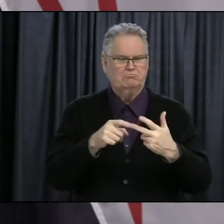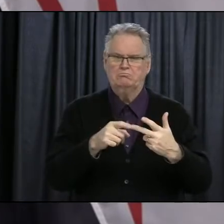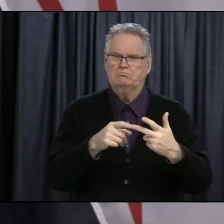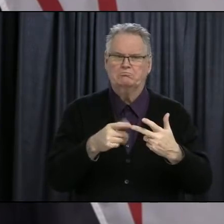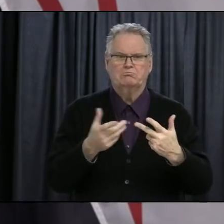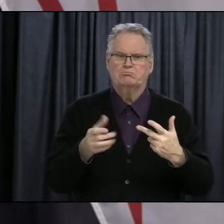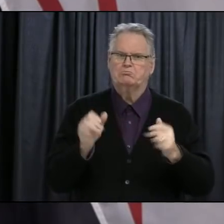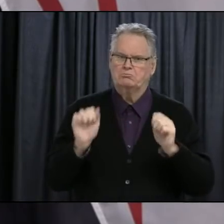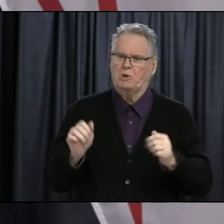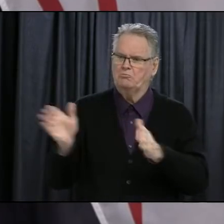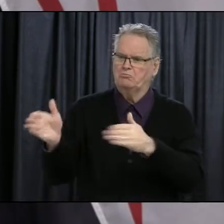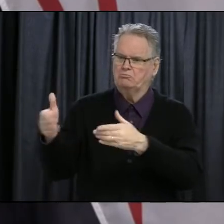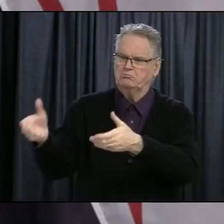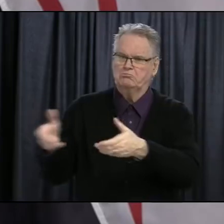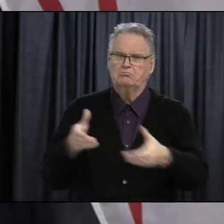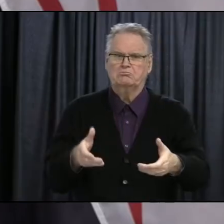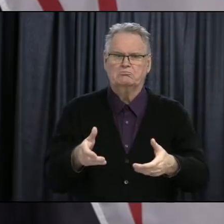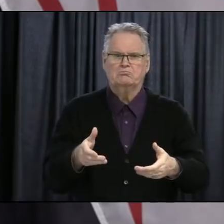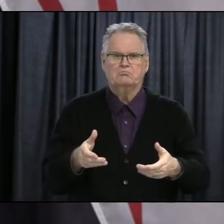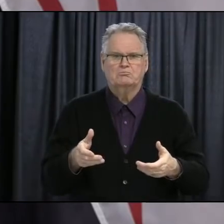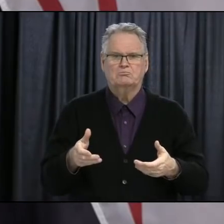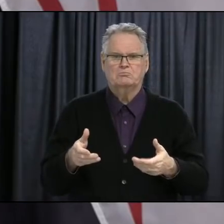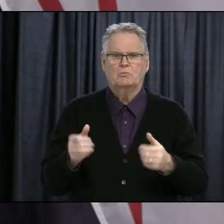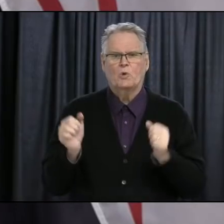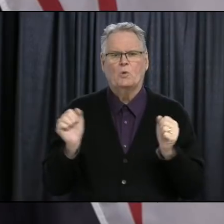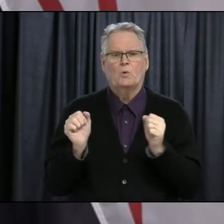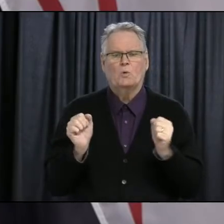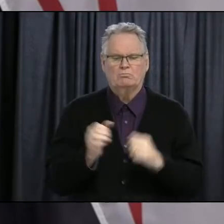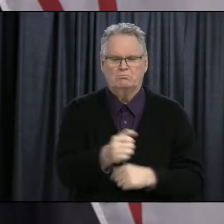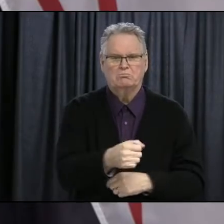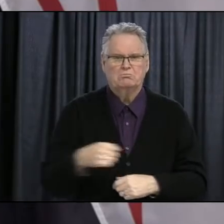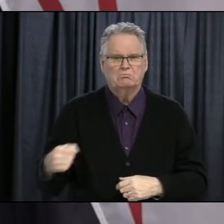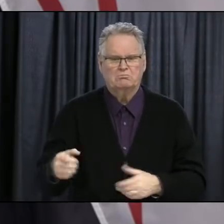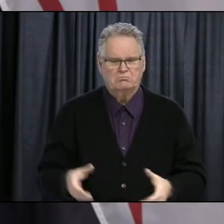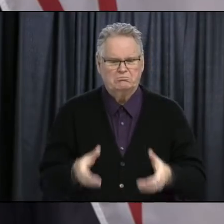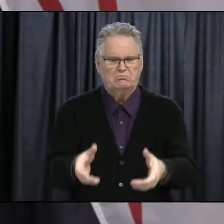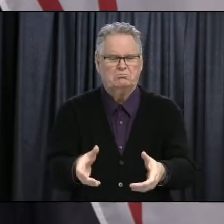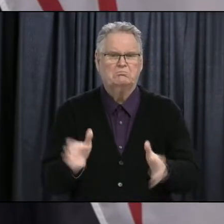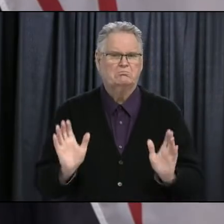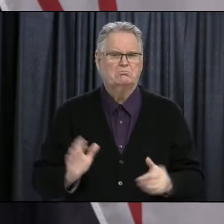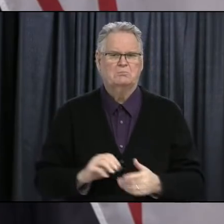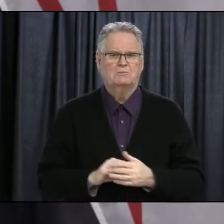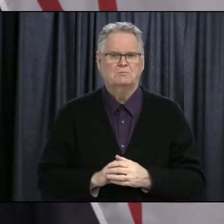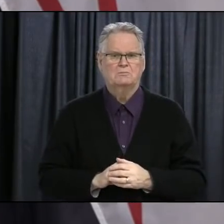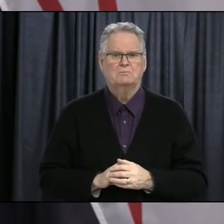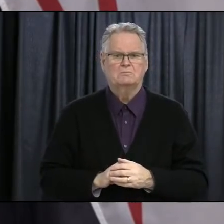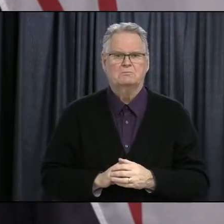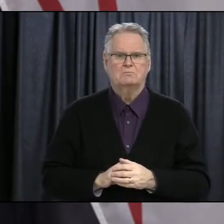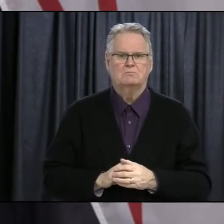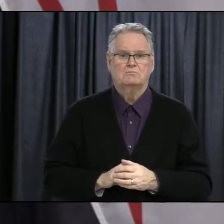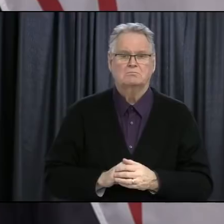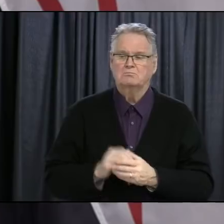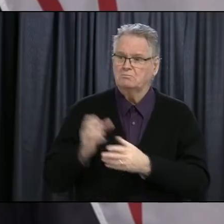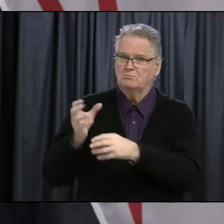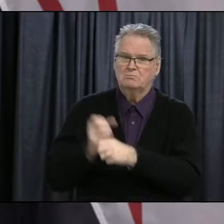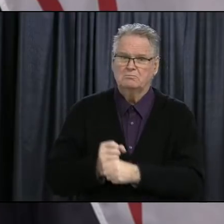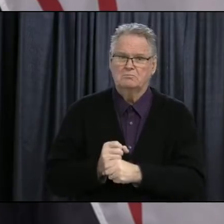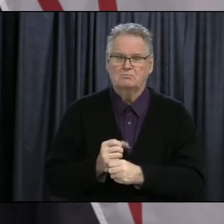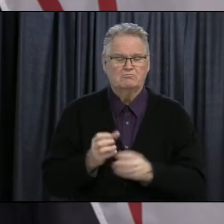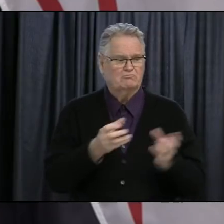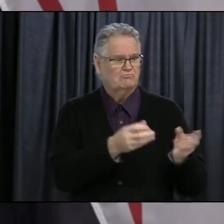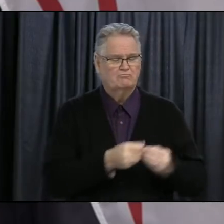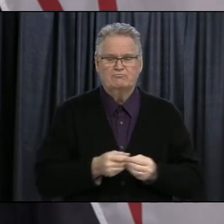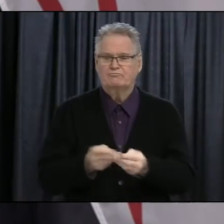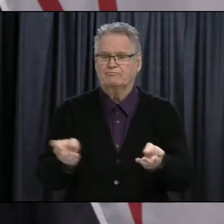in a regular fridge. So that makes it much easier from a storage and shipping point of view, and certainly